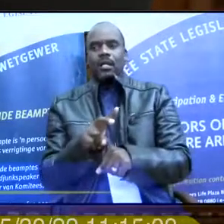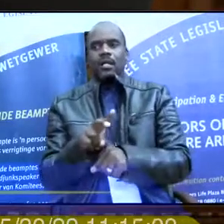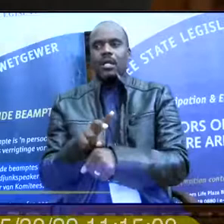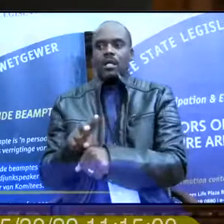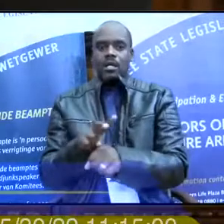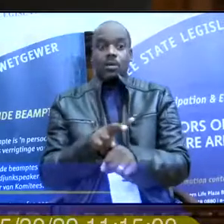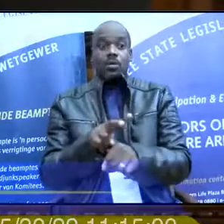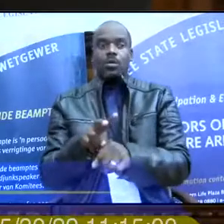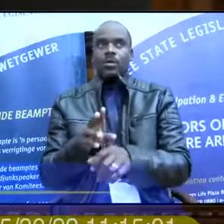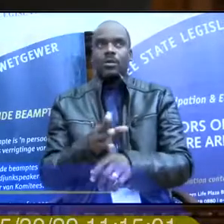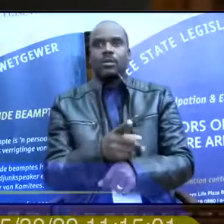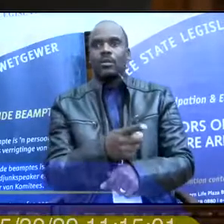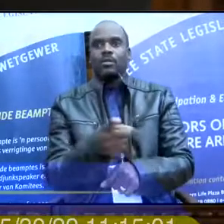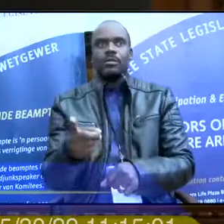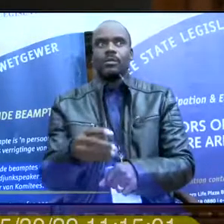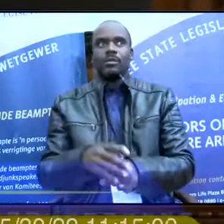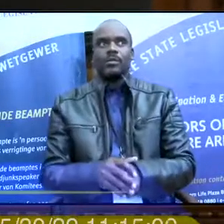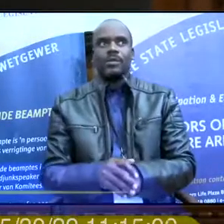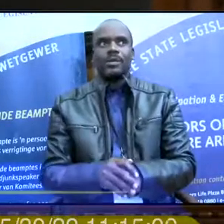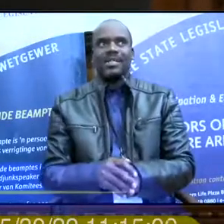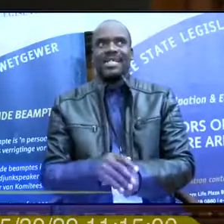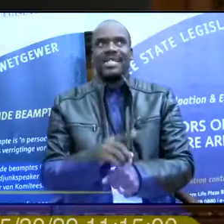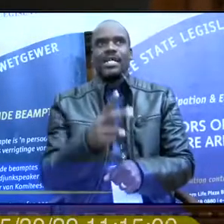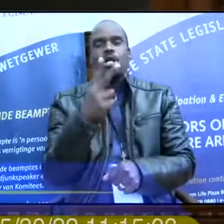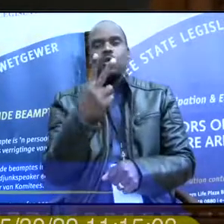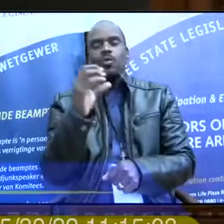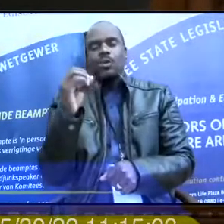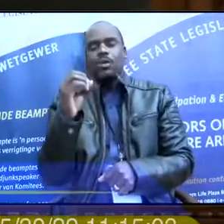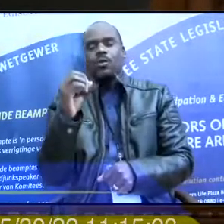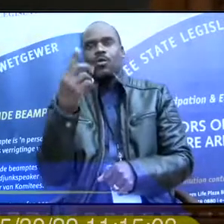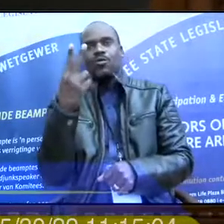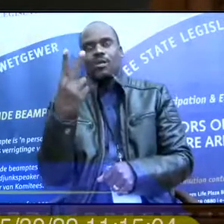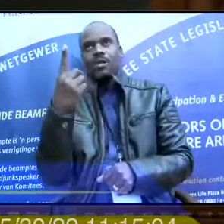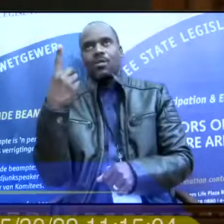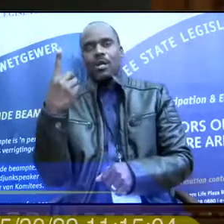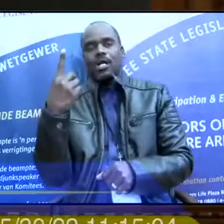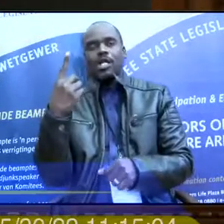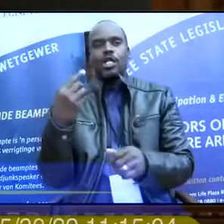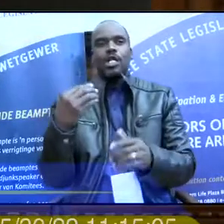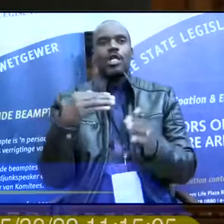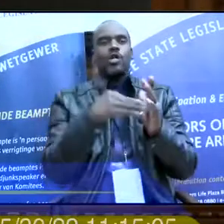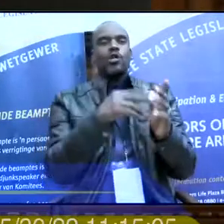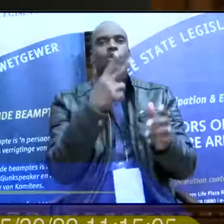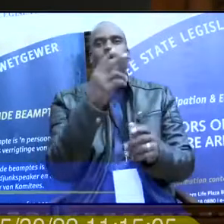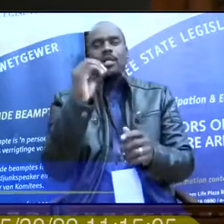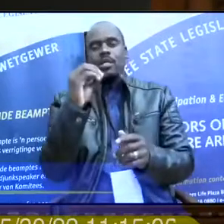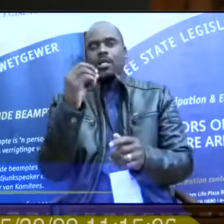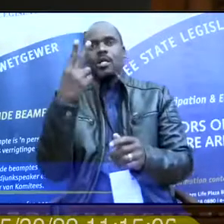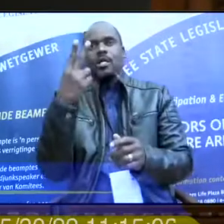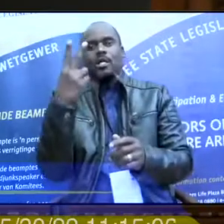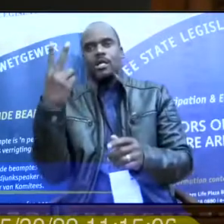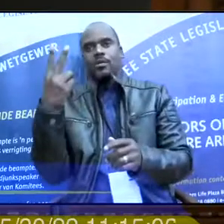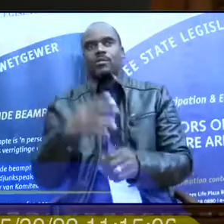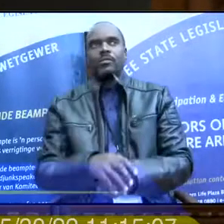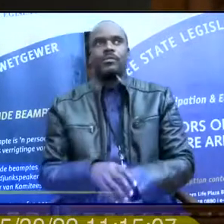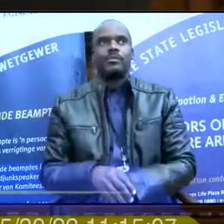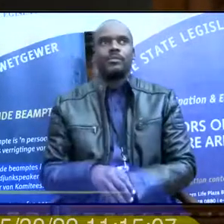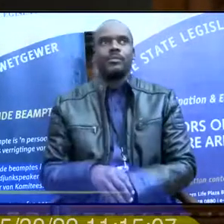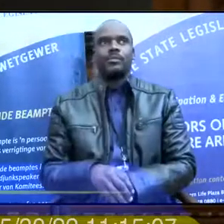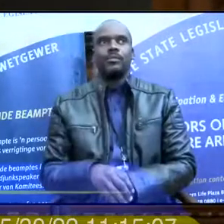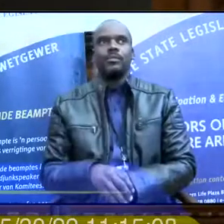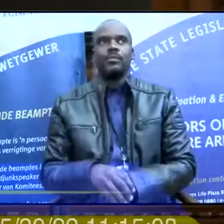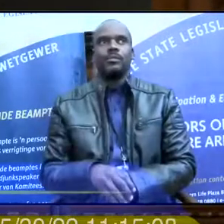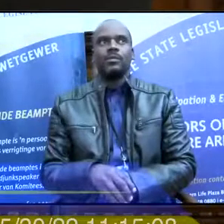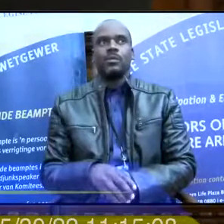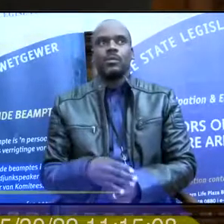1.8 percent from 2021 to 2025. with this level of growth we the